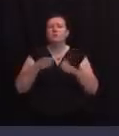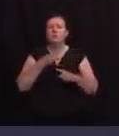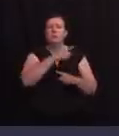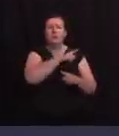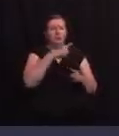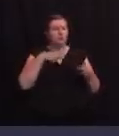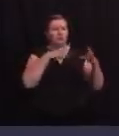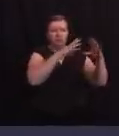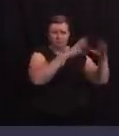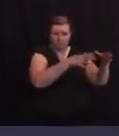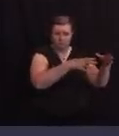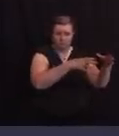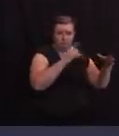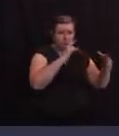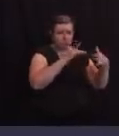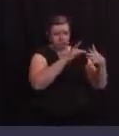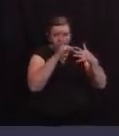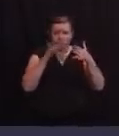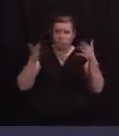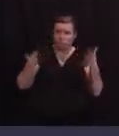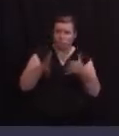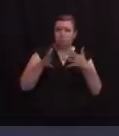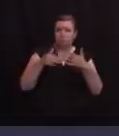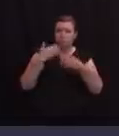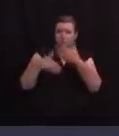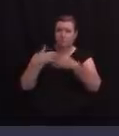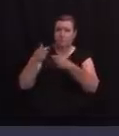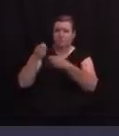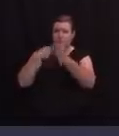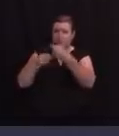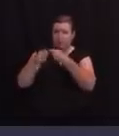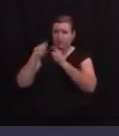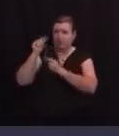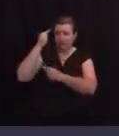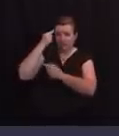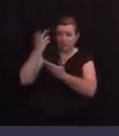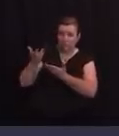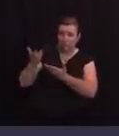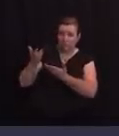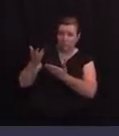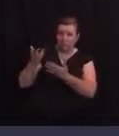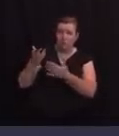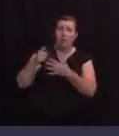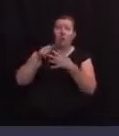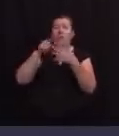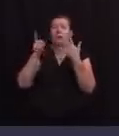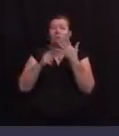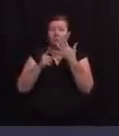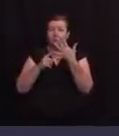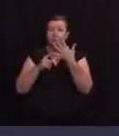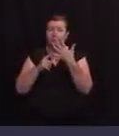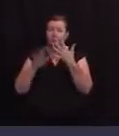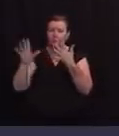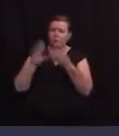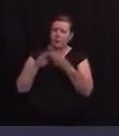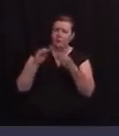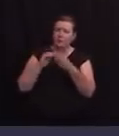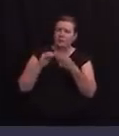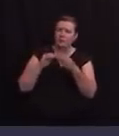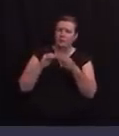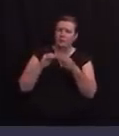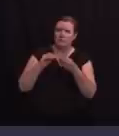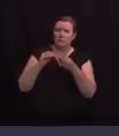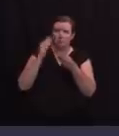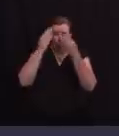them driving the process rather than you? And finally, on your comment a moment ago that you were open